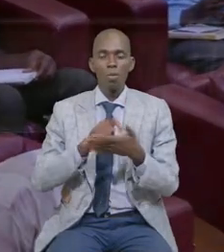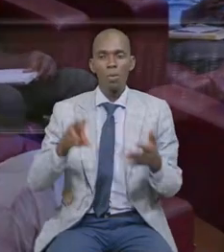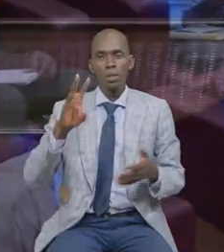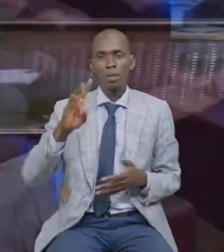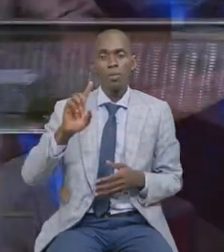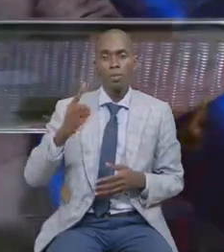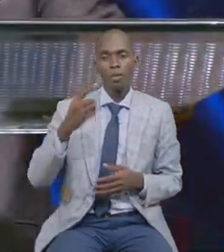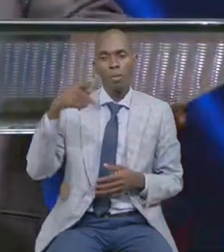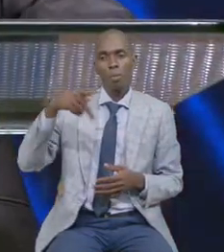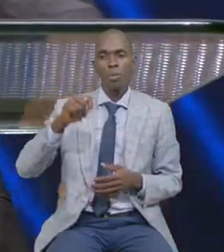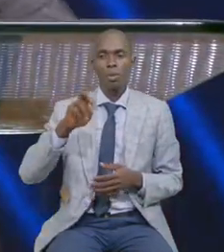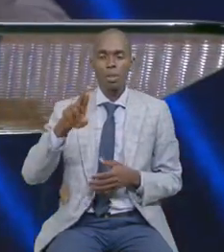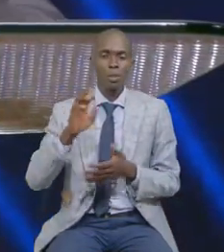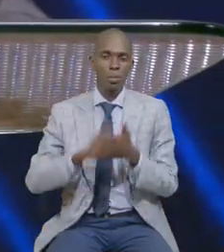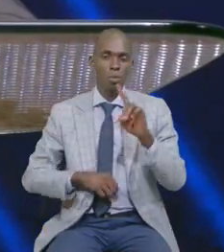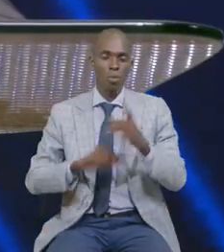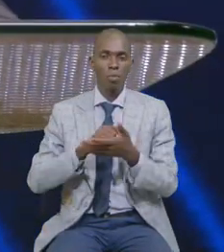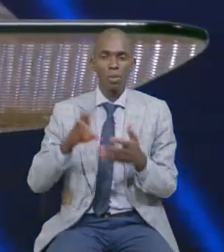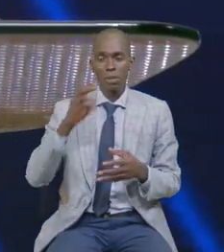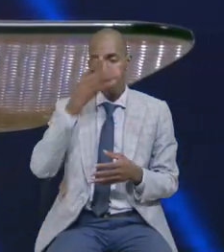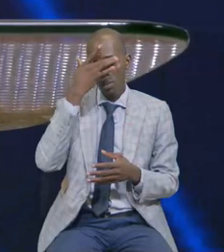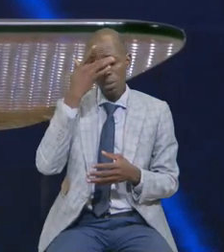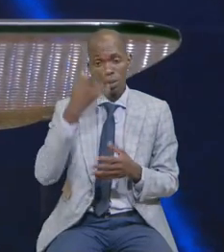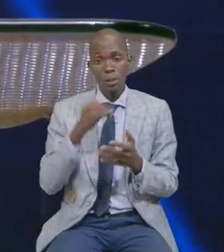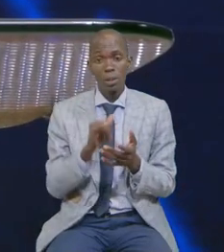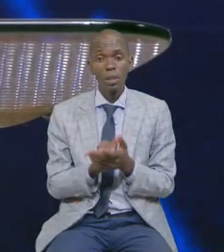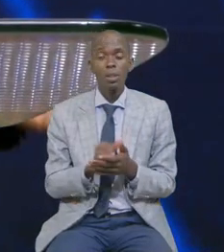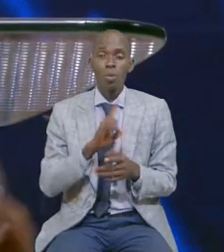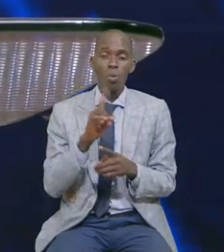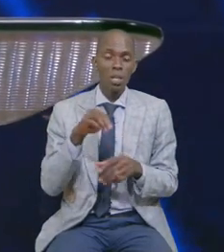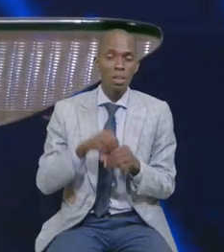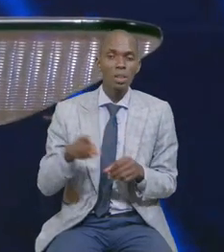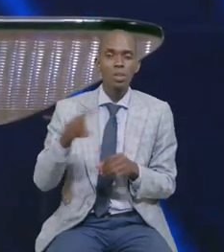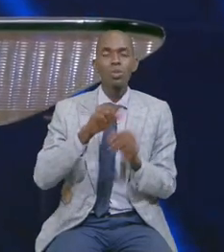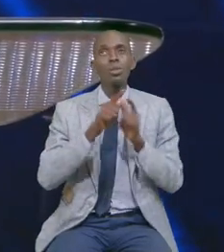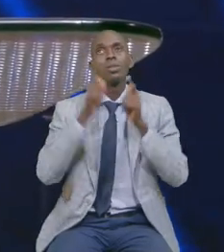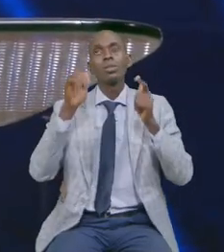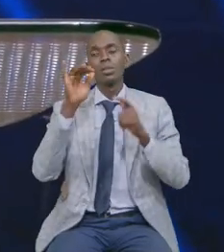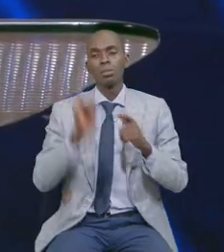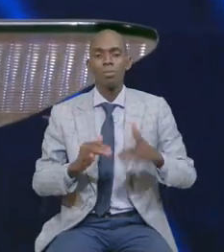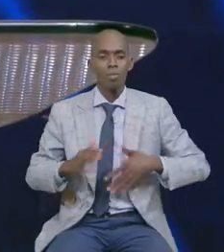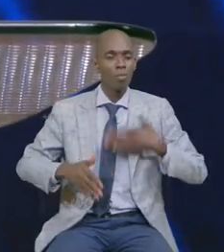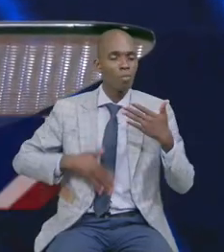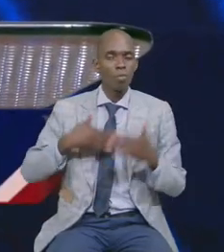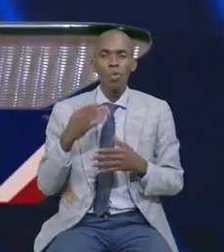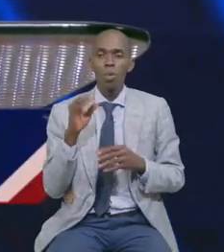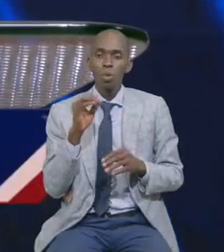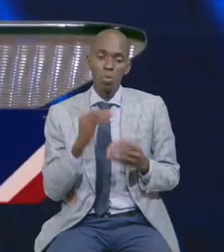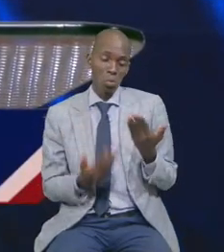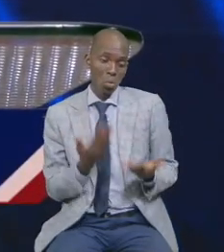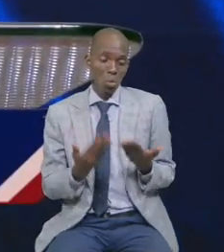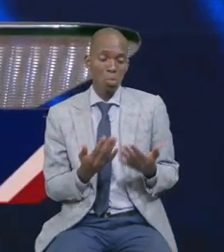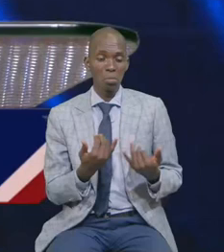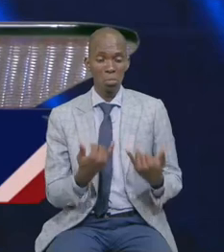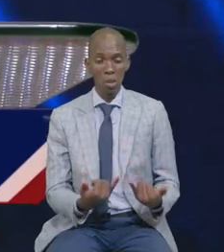chapter 1 verse 6 wherein he quickly Rejoice though now for a season always